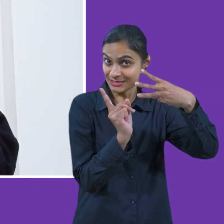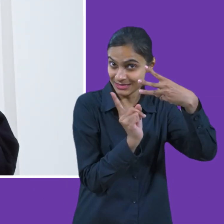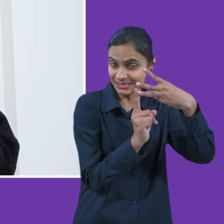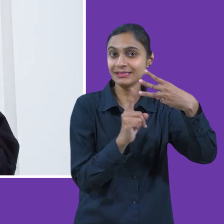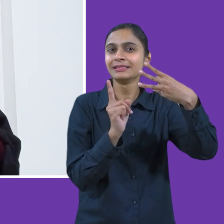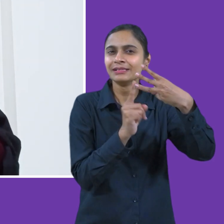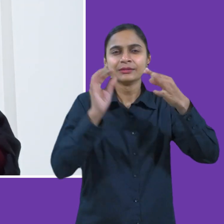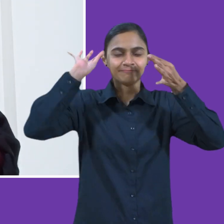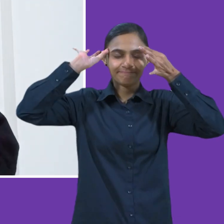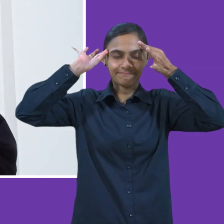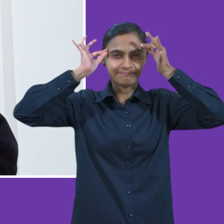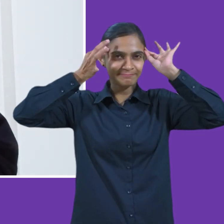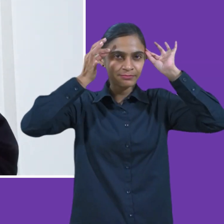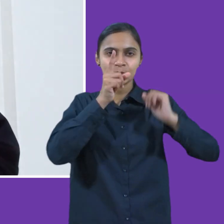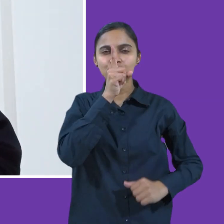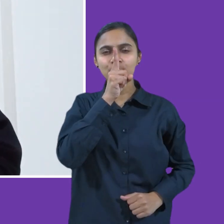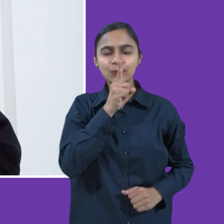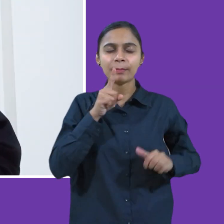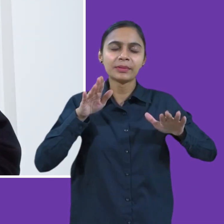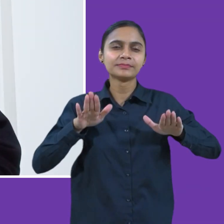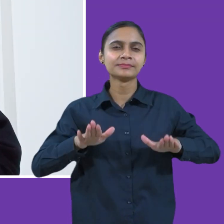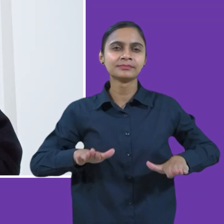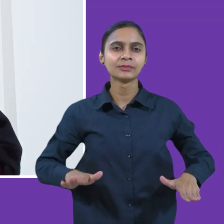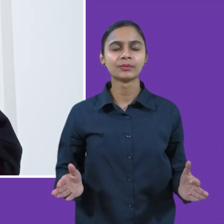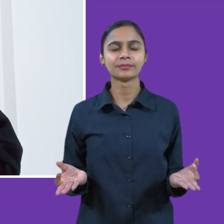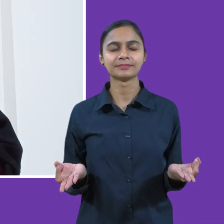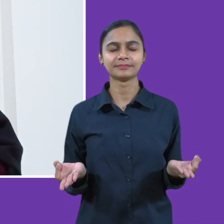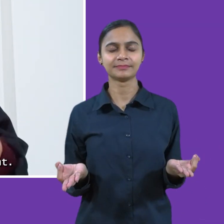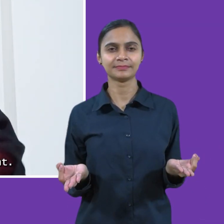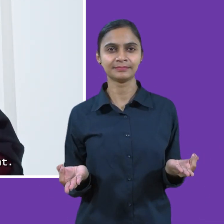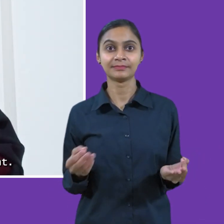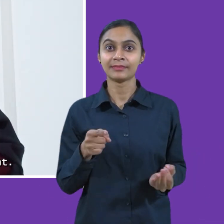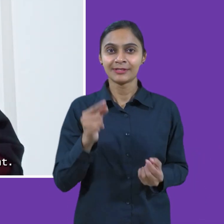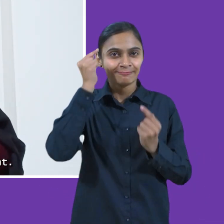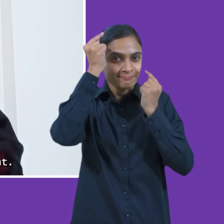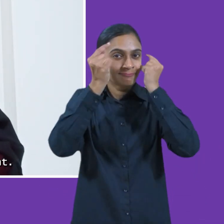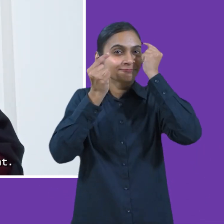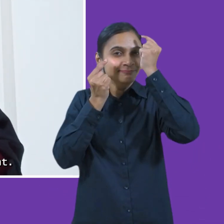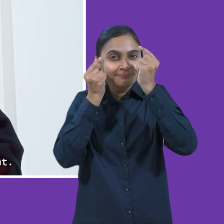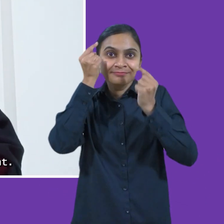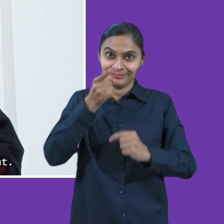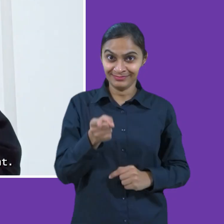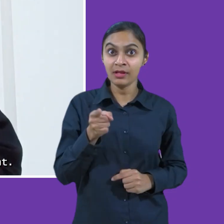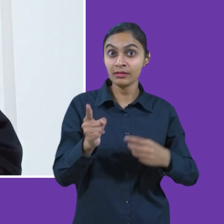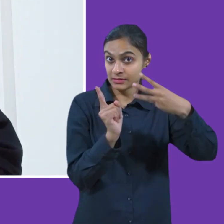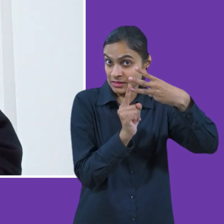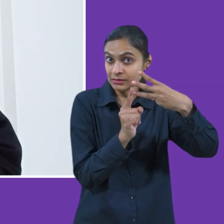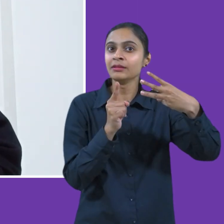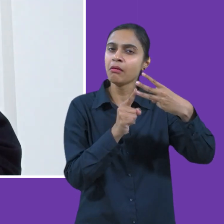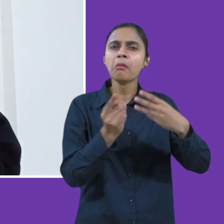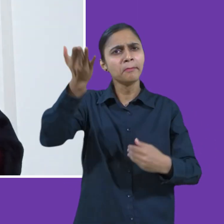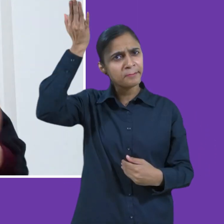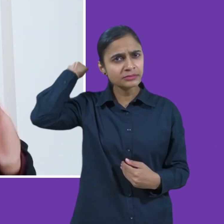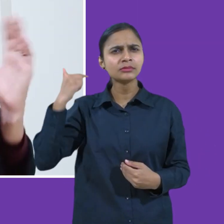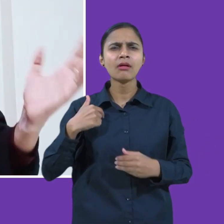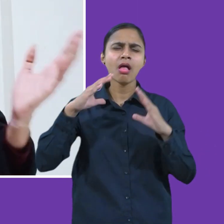the final aspect of one more aspect is meditation. So meditation is something which I am doing currently on a regular basis, because